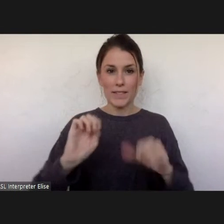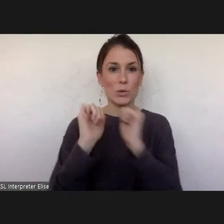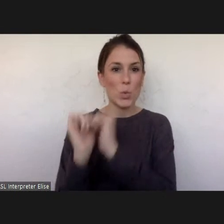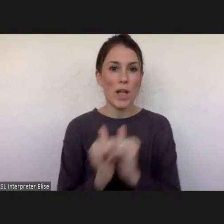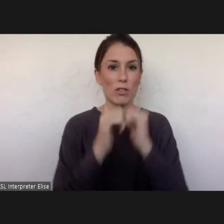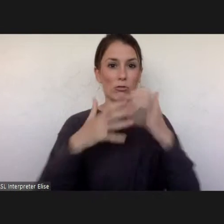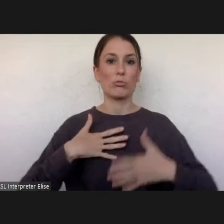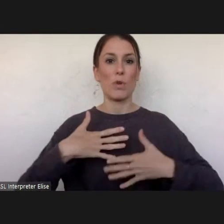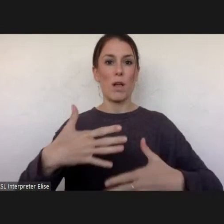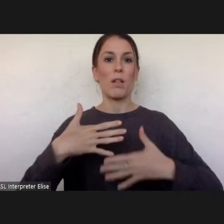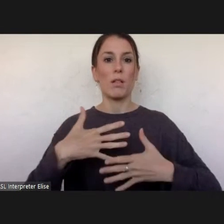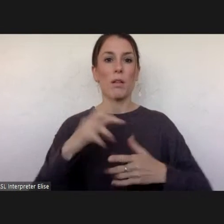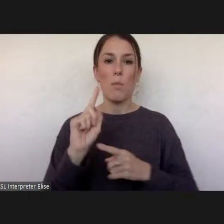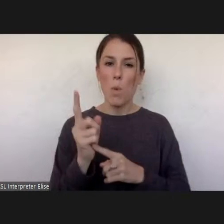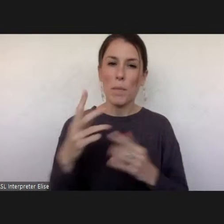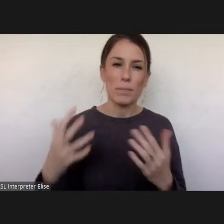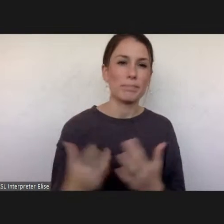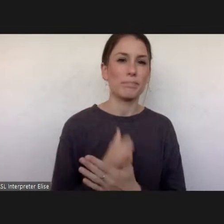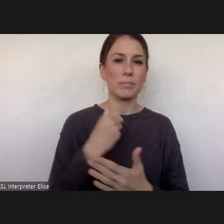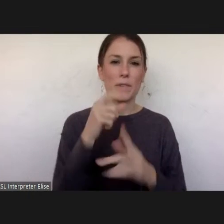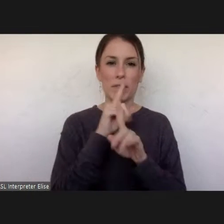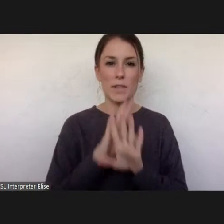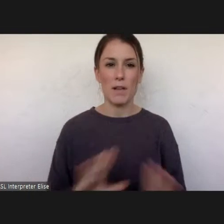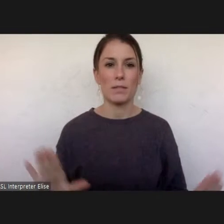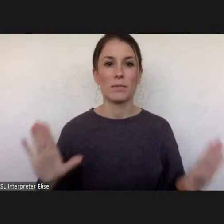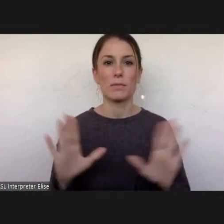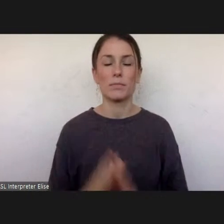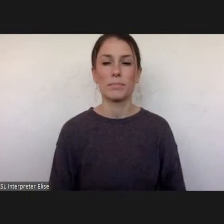and moment of silence.